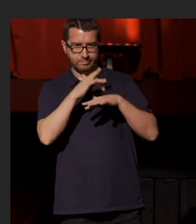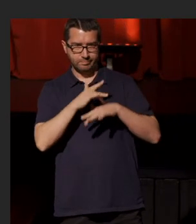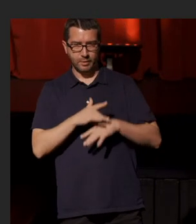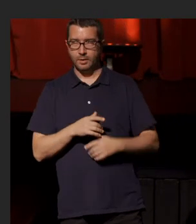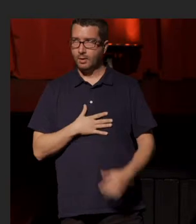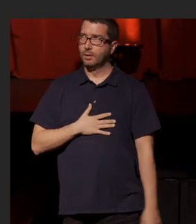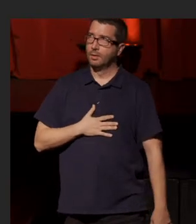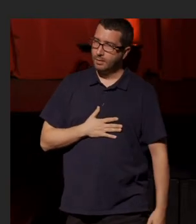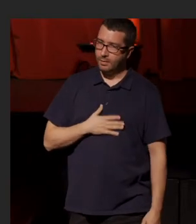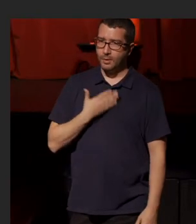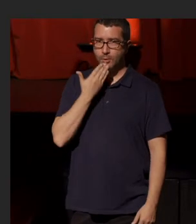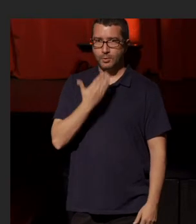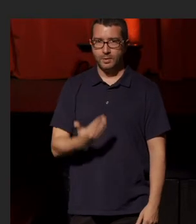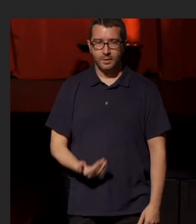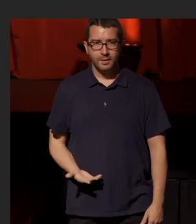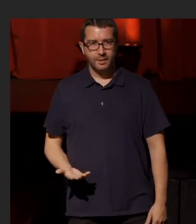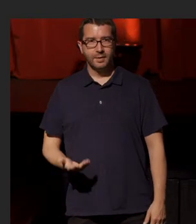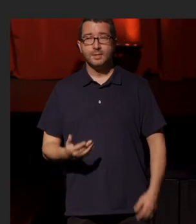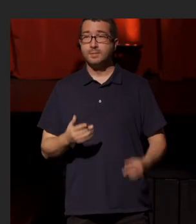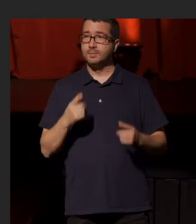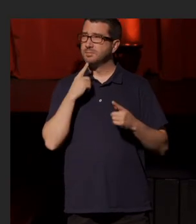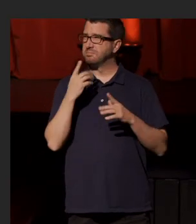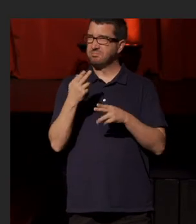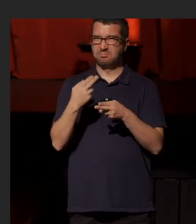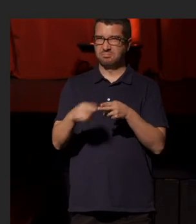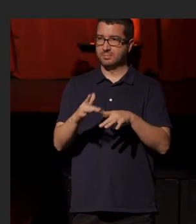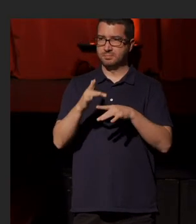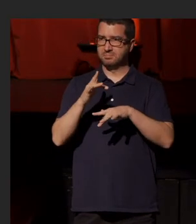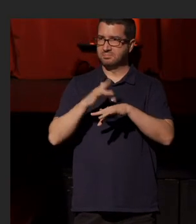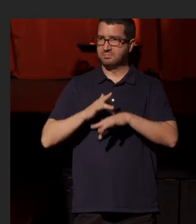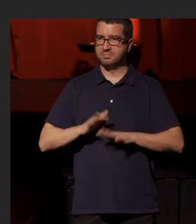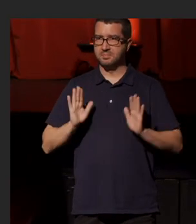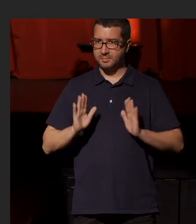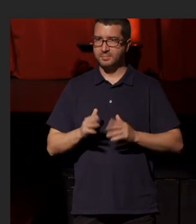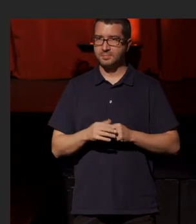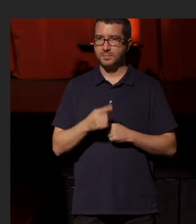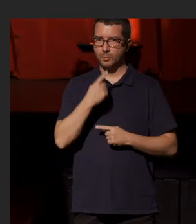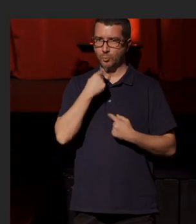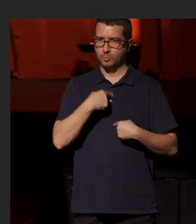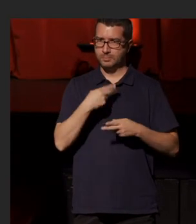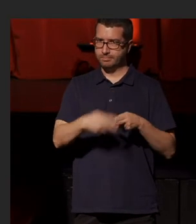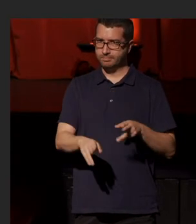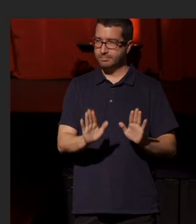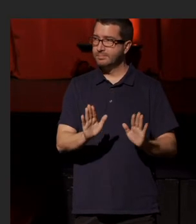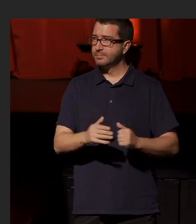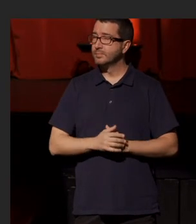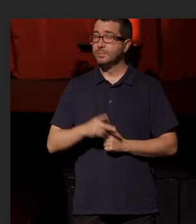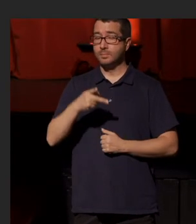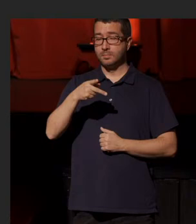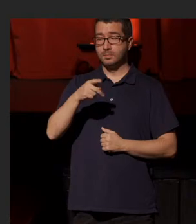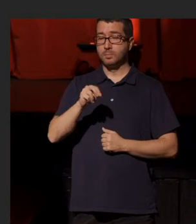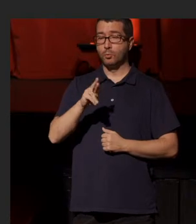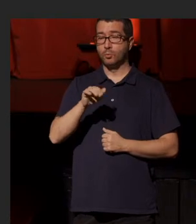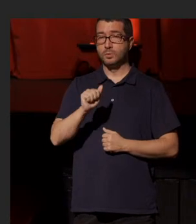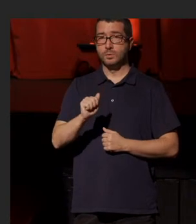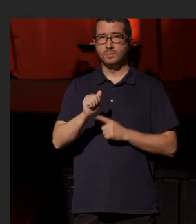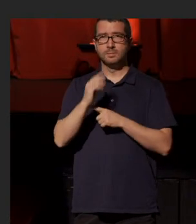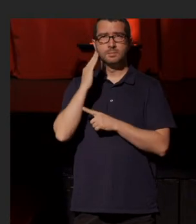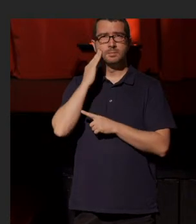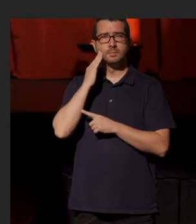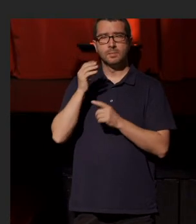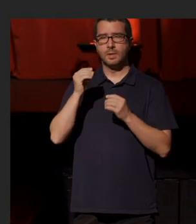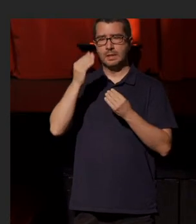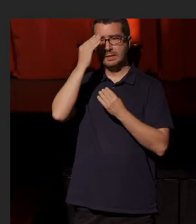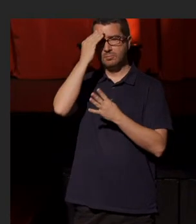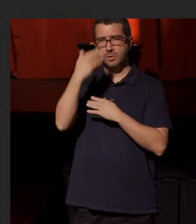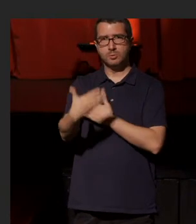good." So I'm just going to say a couple of things because I was told to be brief. Portia is the host, as you well know, of Information